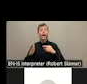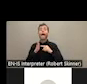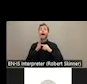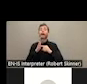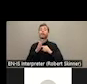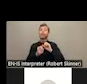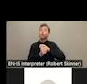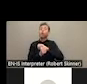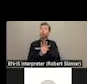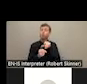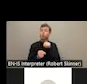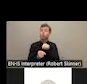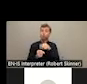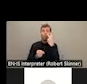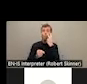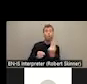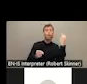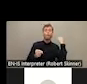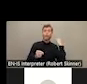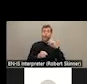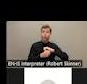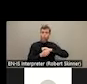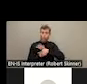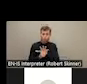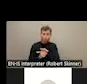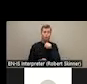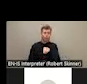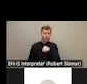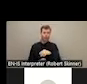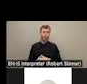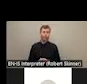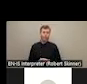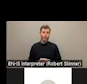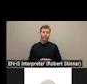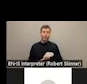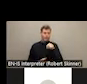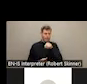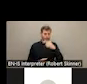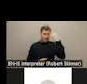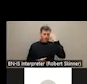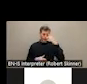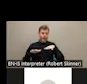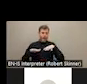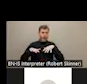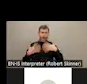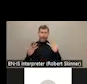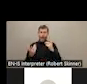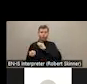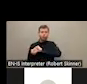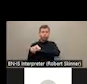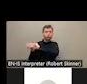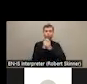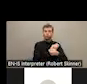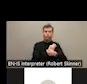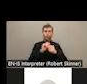can contribute to respond to the needs of learners. And this was an effort of many stakeholders, the public sector,